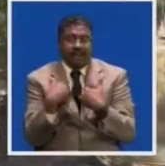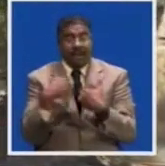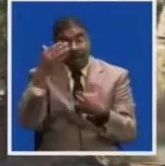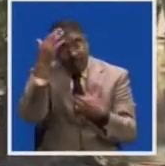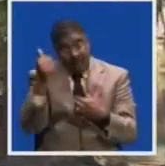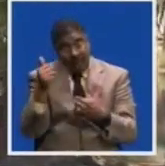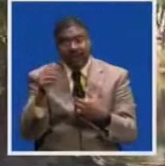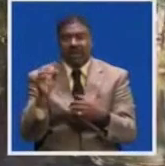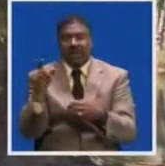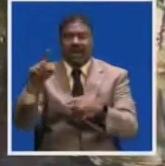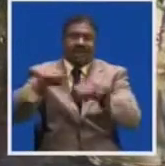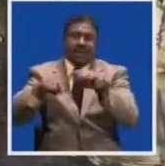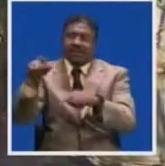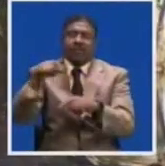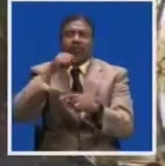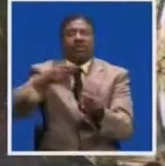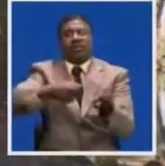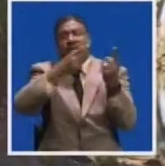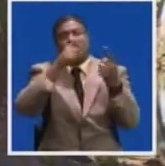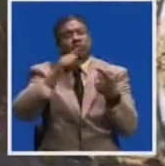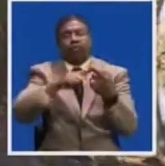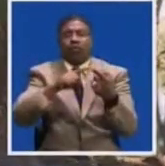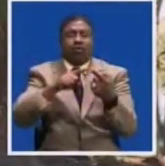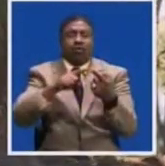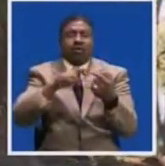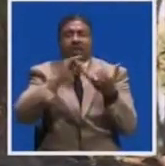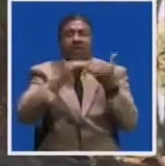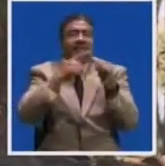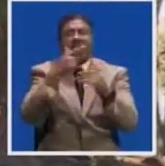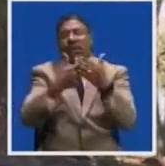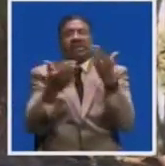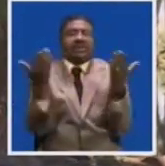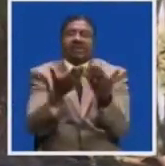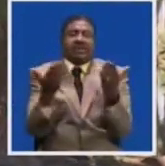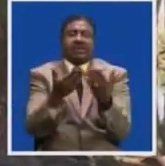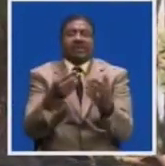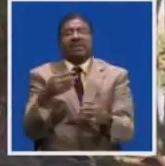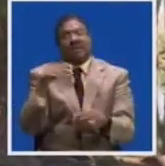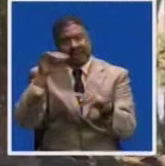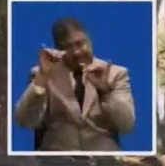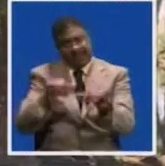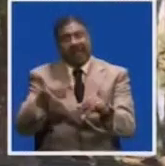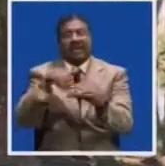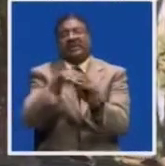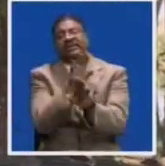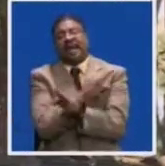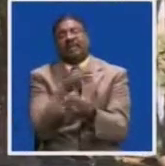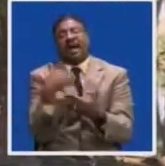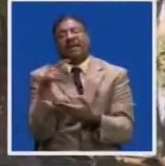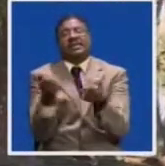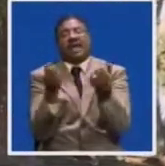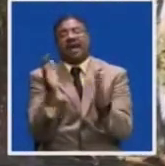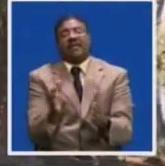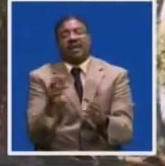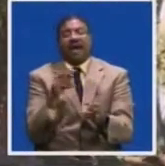are not exiting Zambia. They've decided to park in the border areas of this, and as you are aware, we do not collect